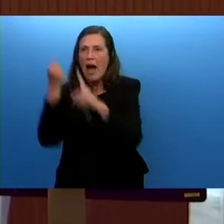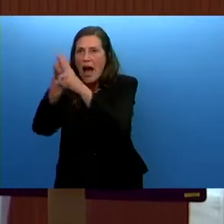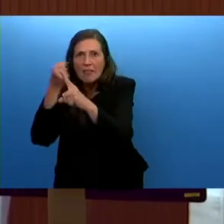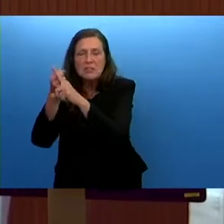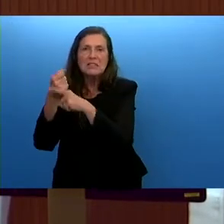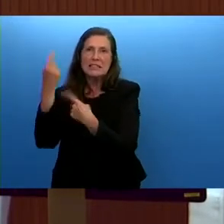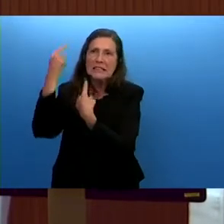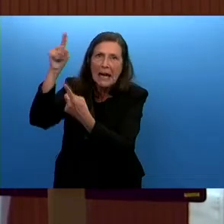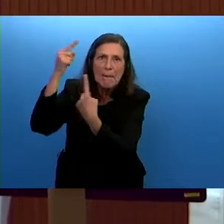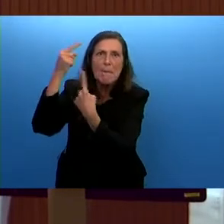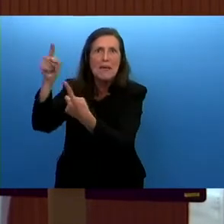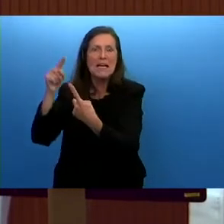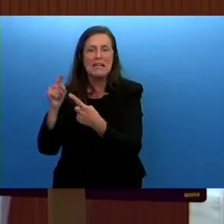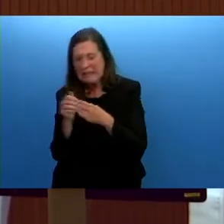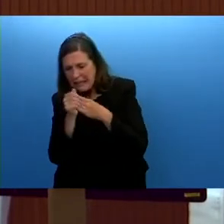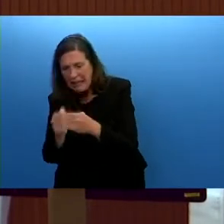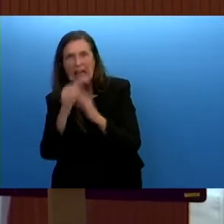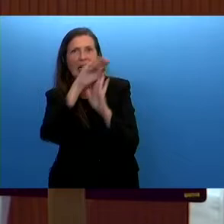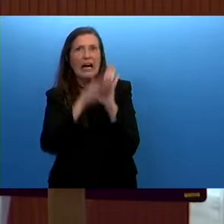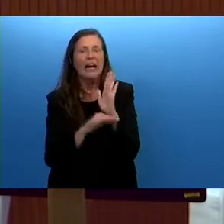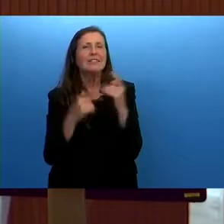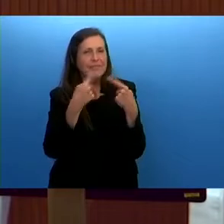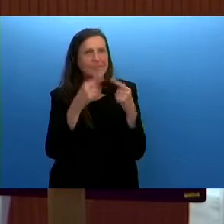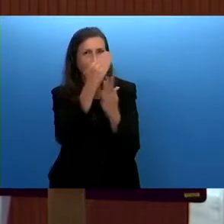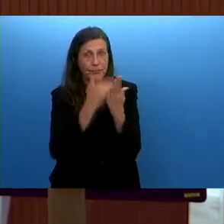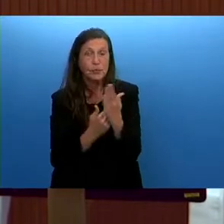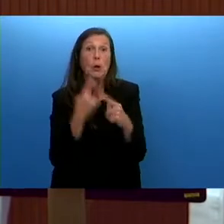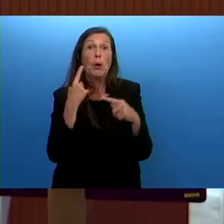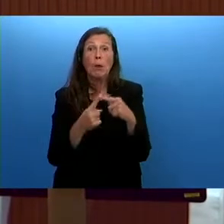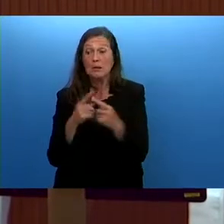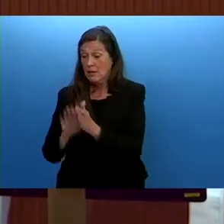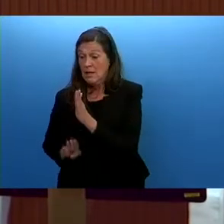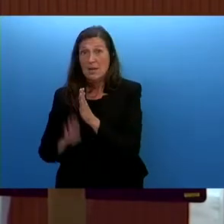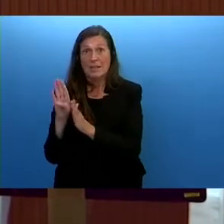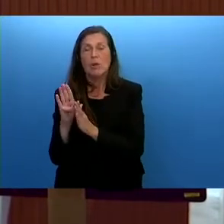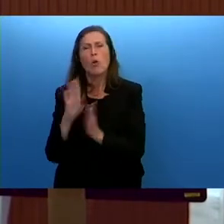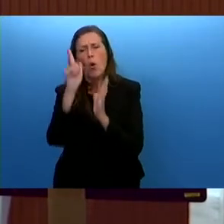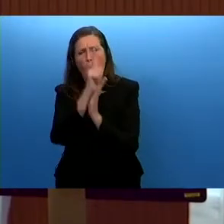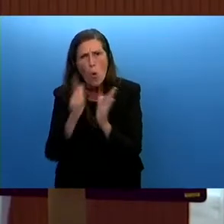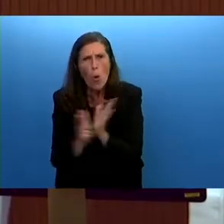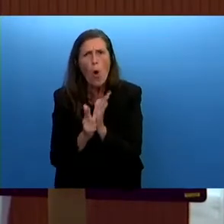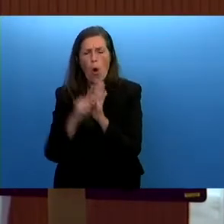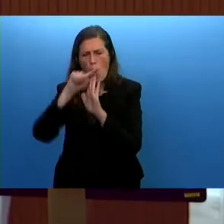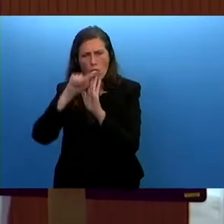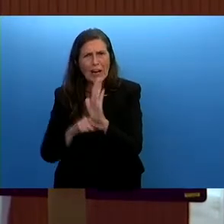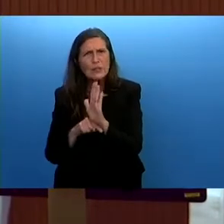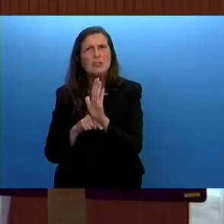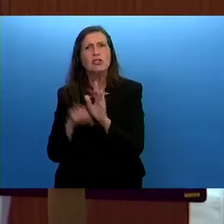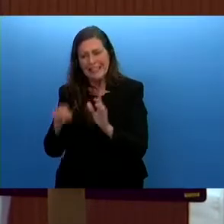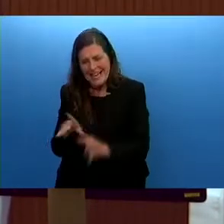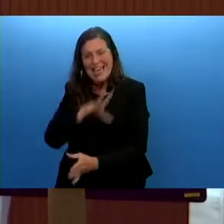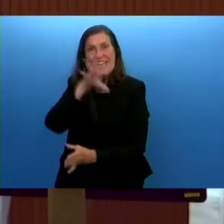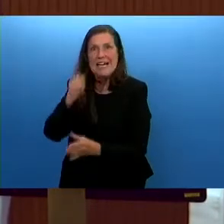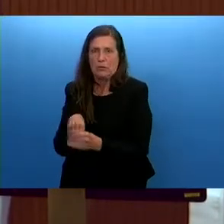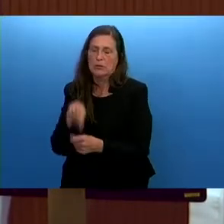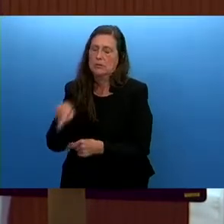of guidance. Similarly, the revision of development of inclusive laws and regulations is another important area for